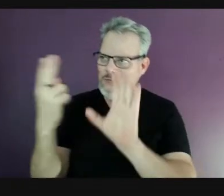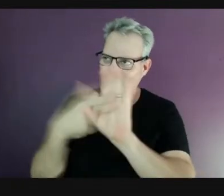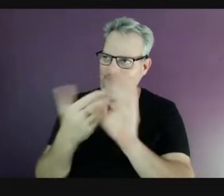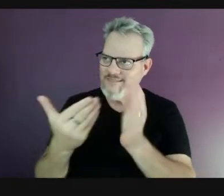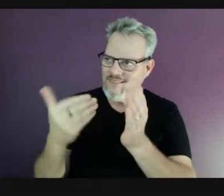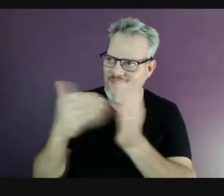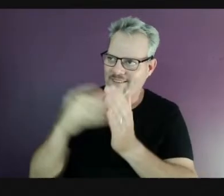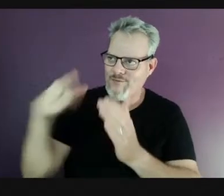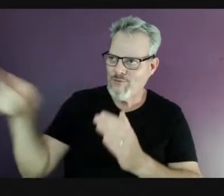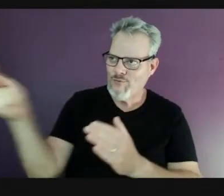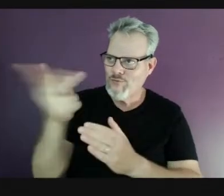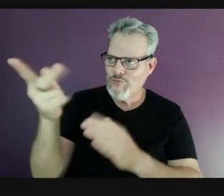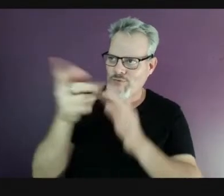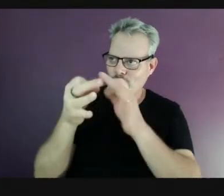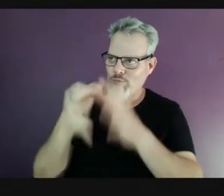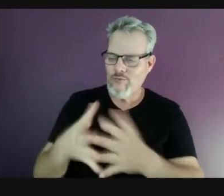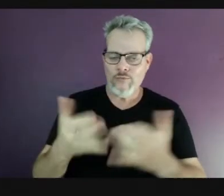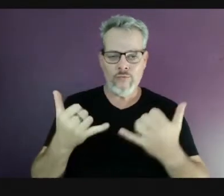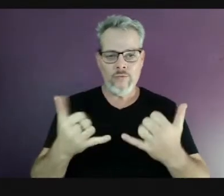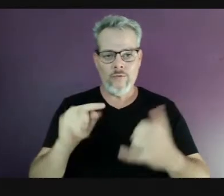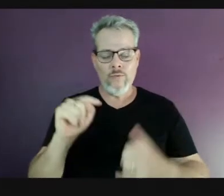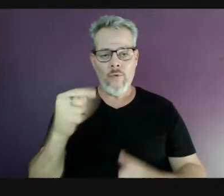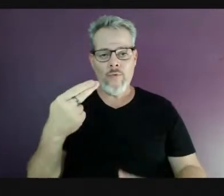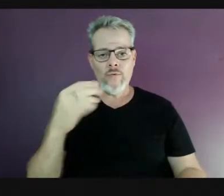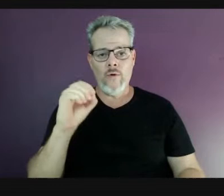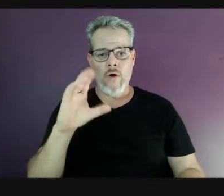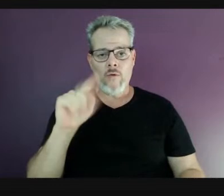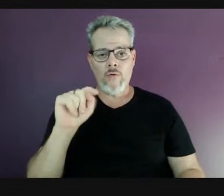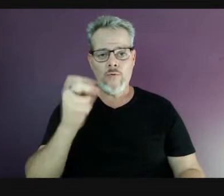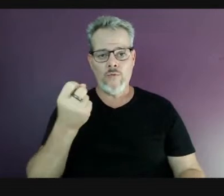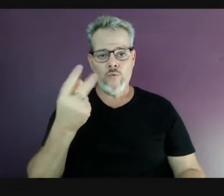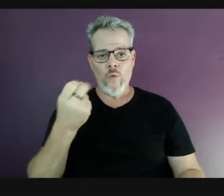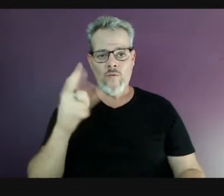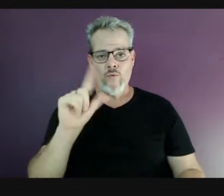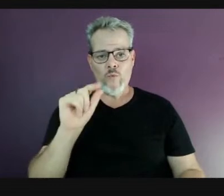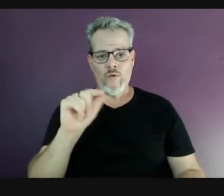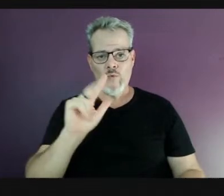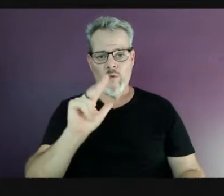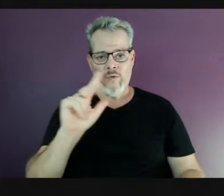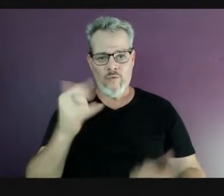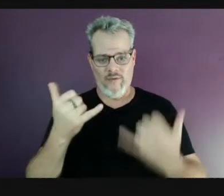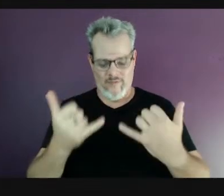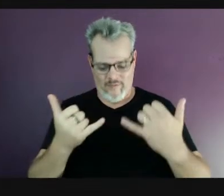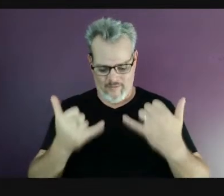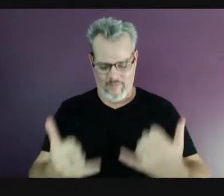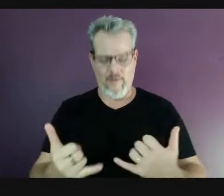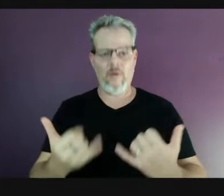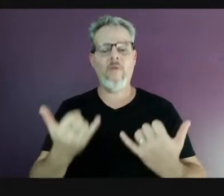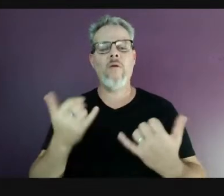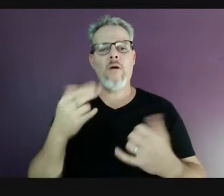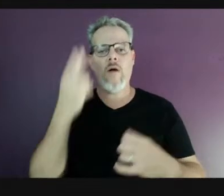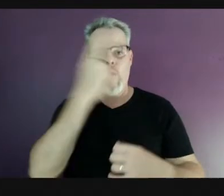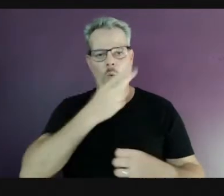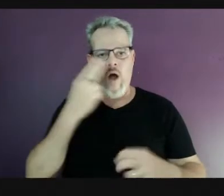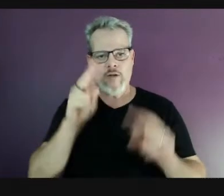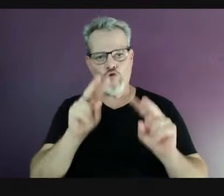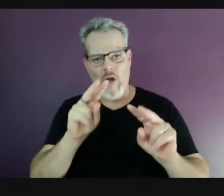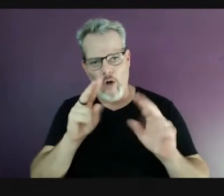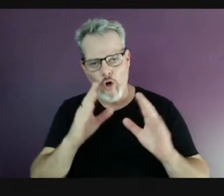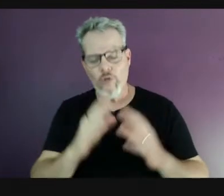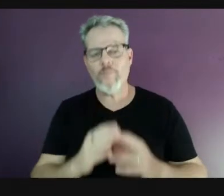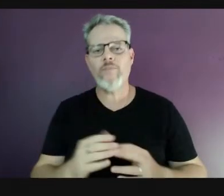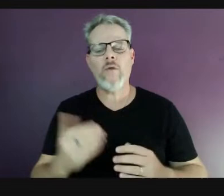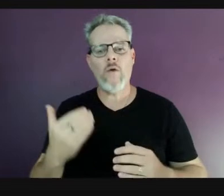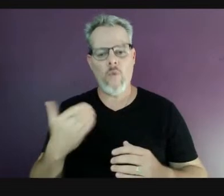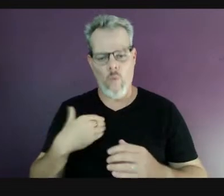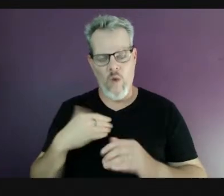Today is Thursday, October 12th, 2023, and this is the Hawaiian Volcano Tracker. We have an ongoing intrusion